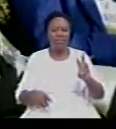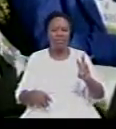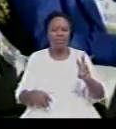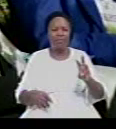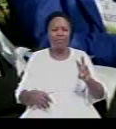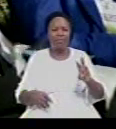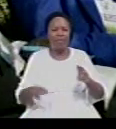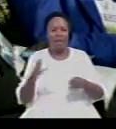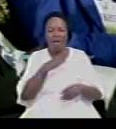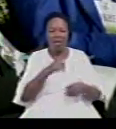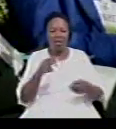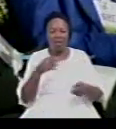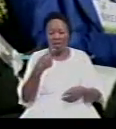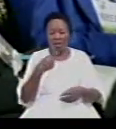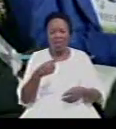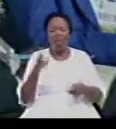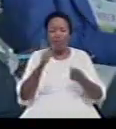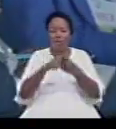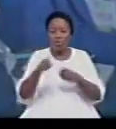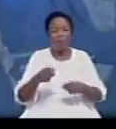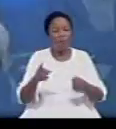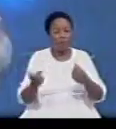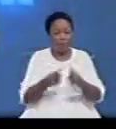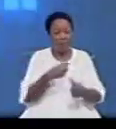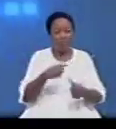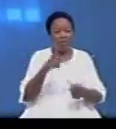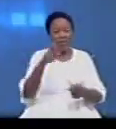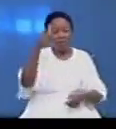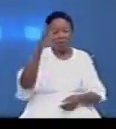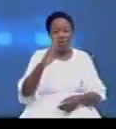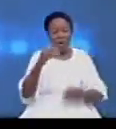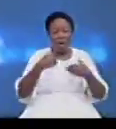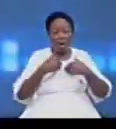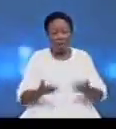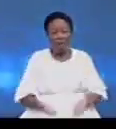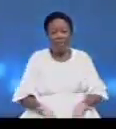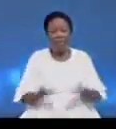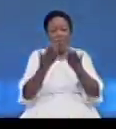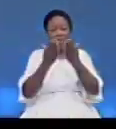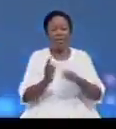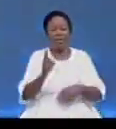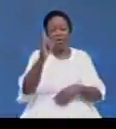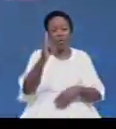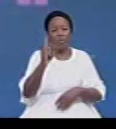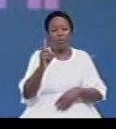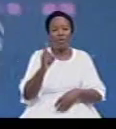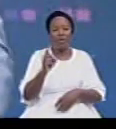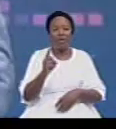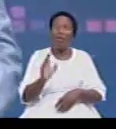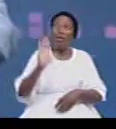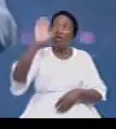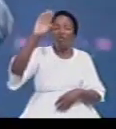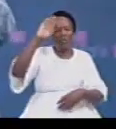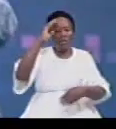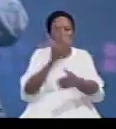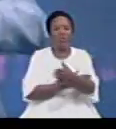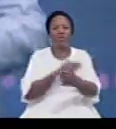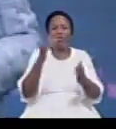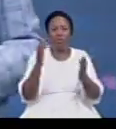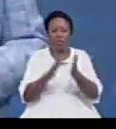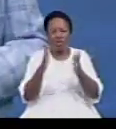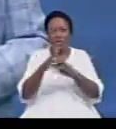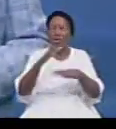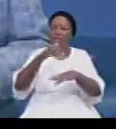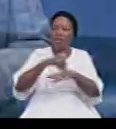you first, God, having raised up his Son Jesus, sent him